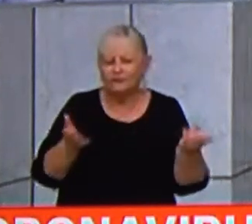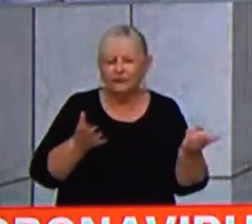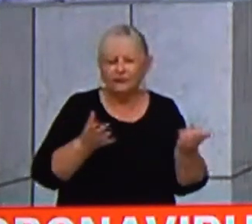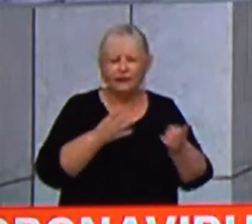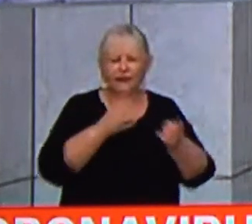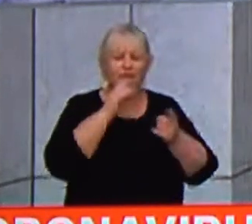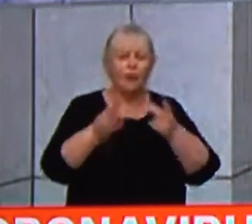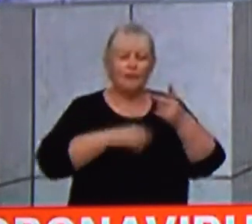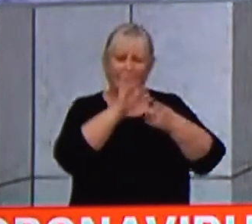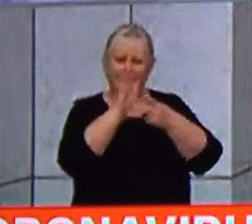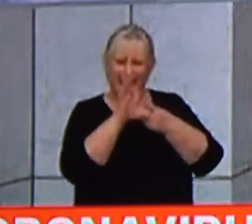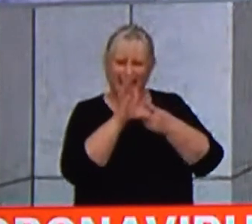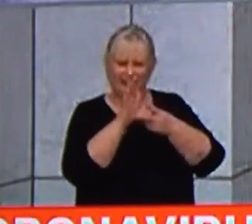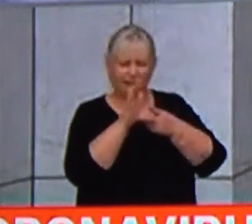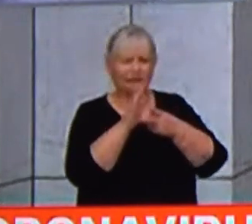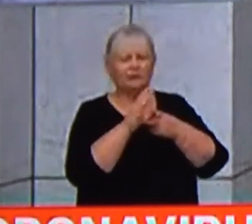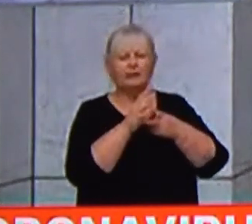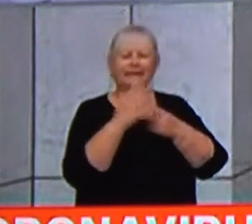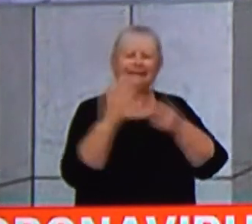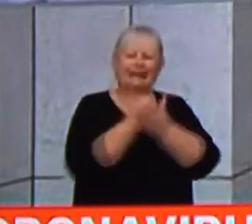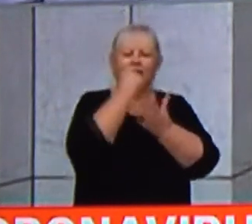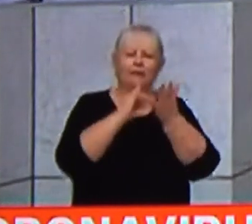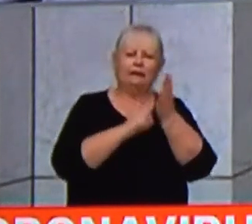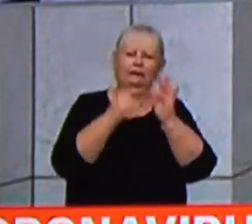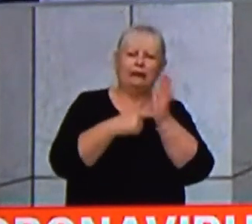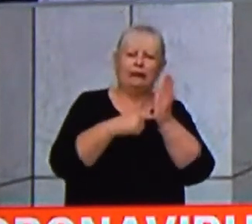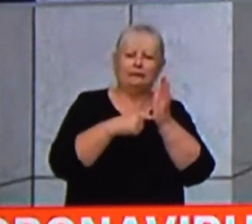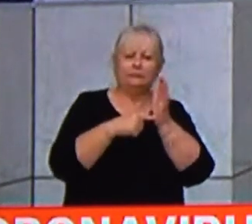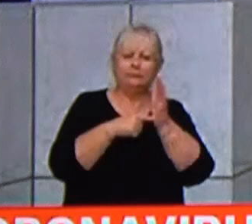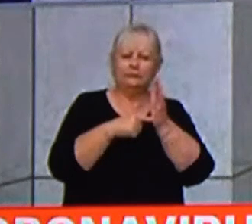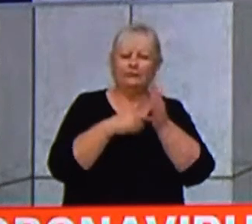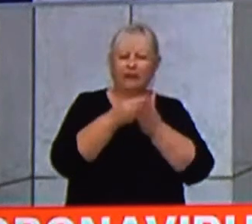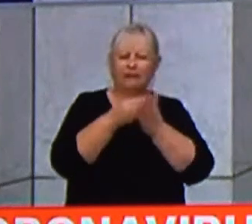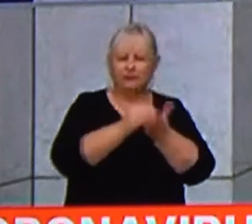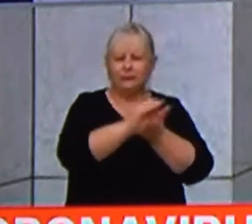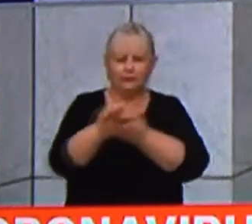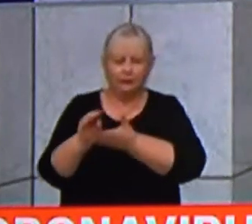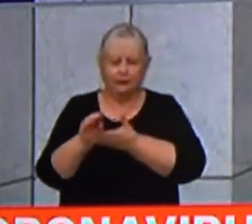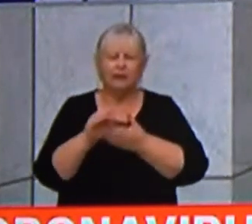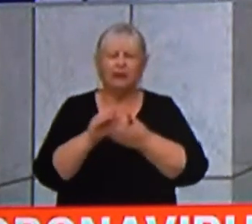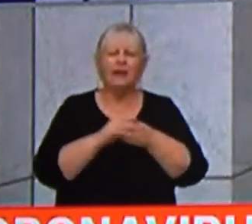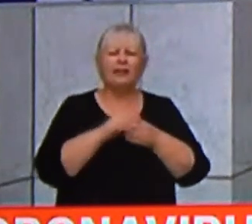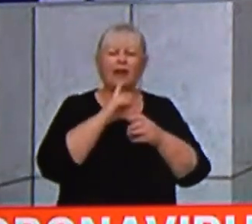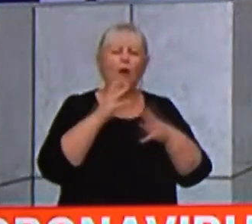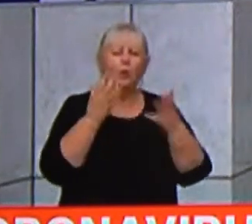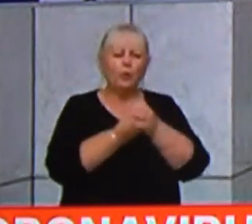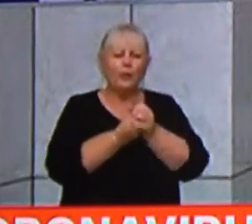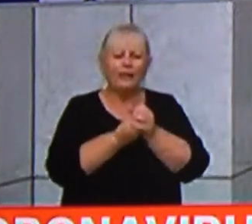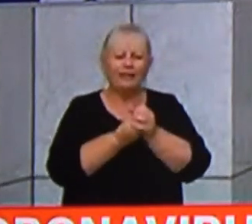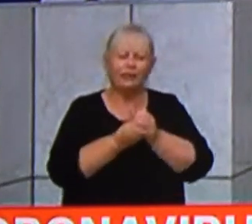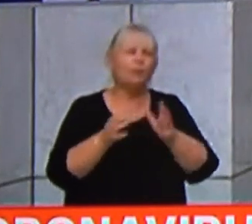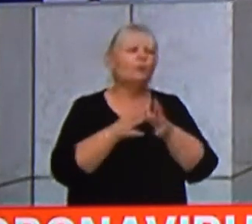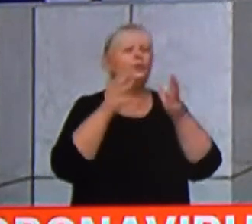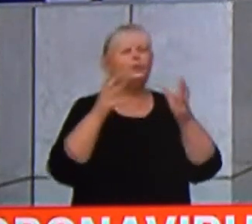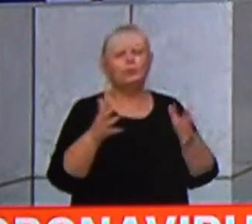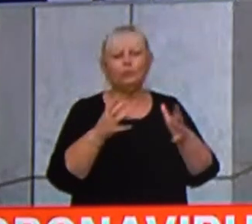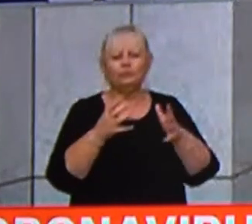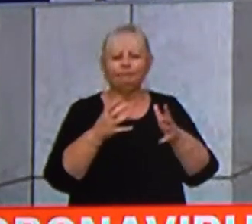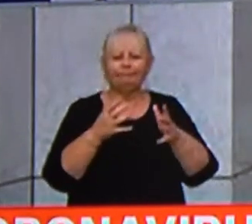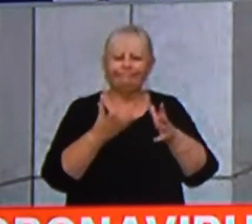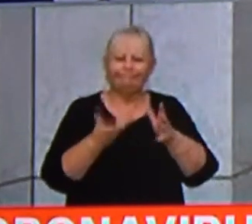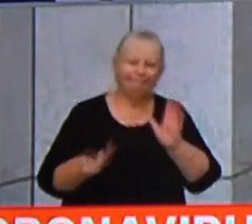done in 4 tranches. There is the Medicare subsidised telehealth services, so people can continue to get access